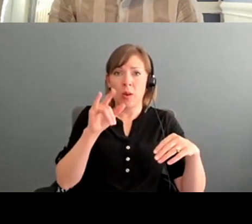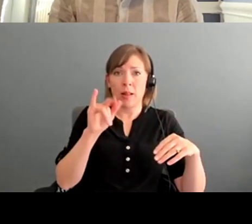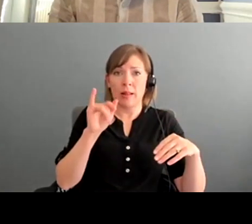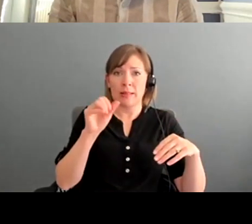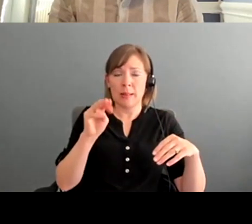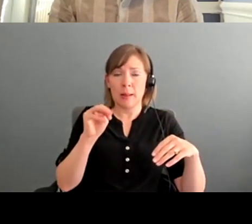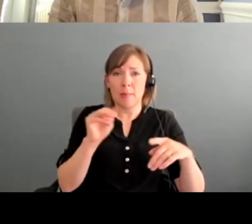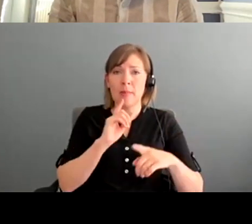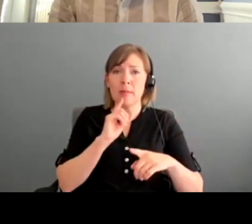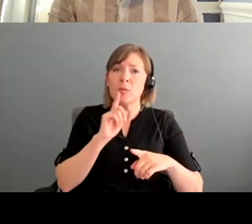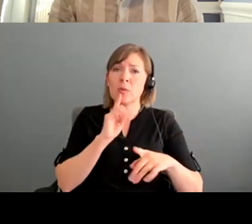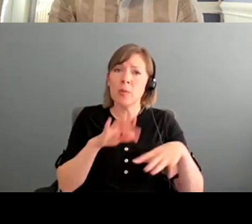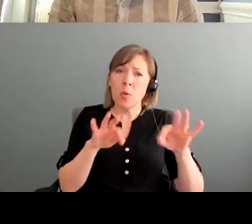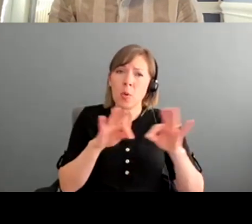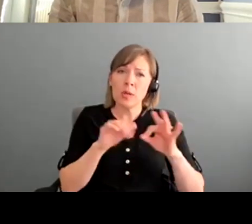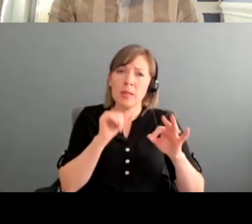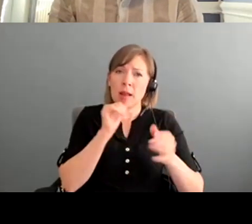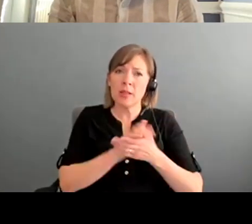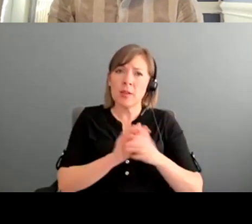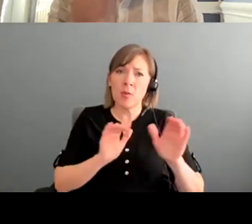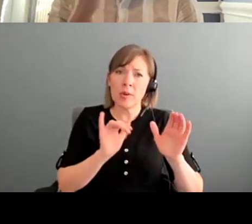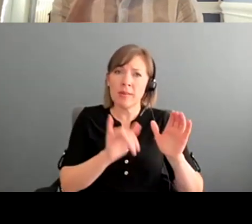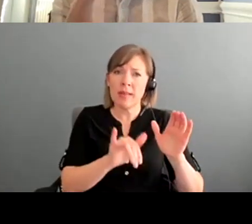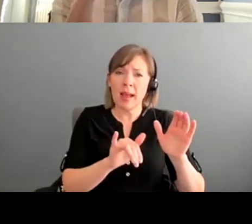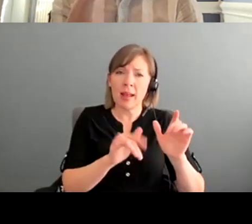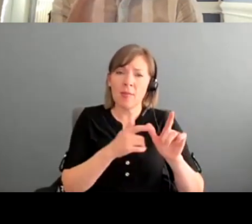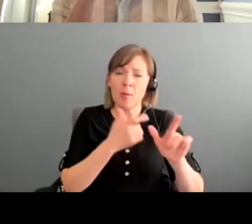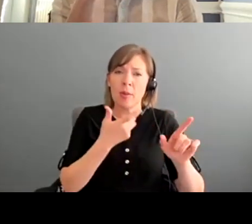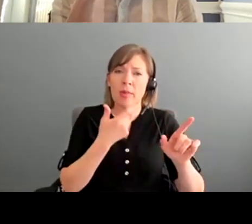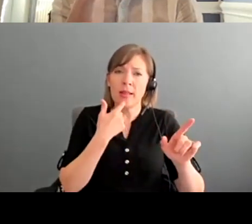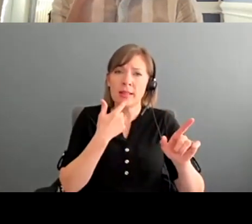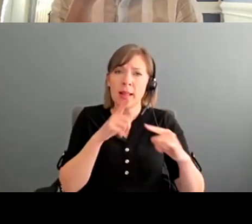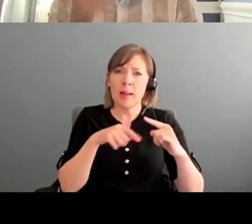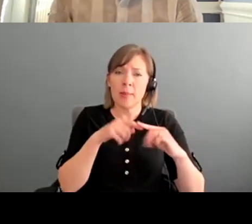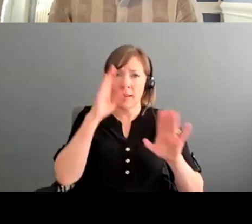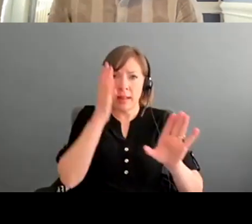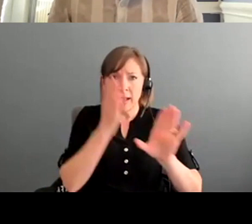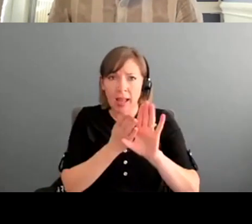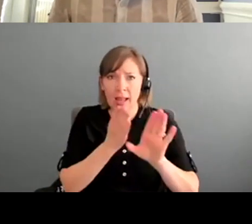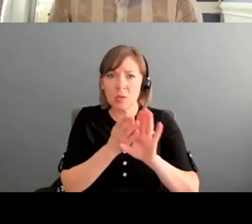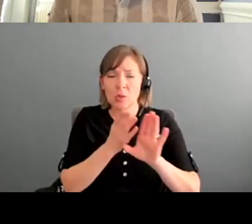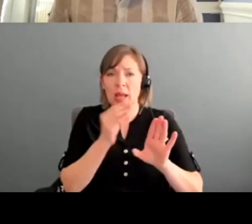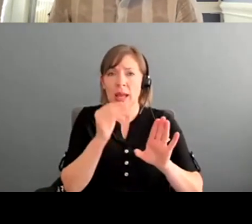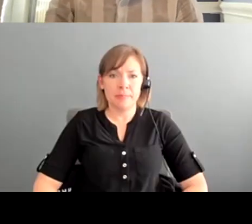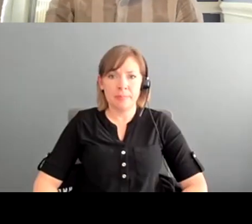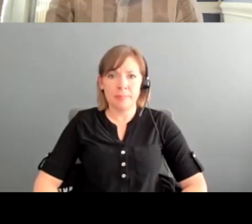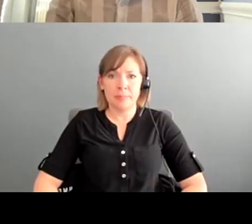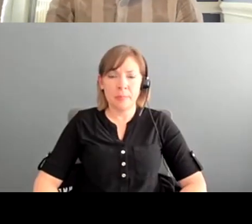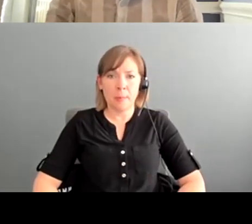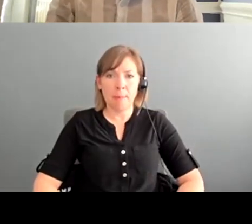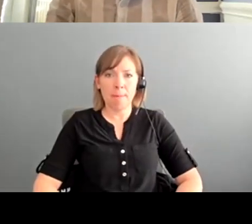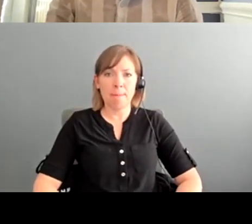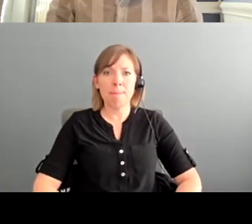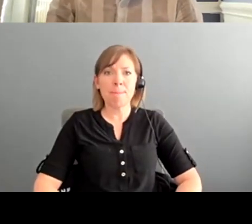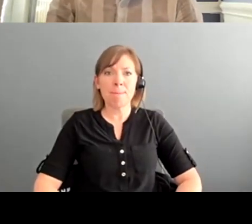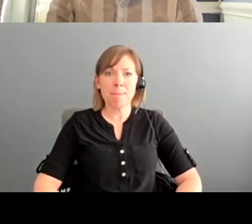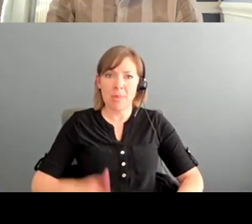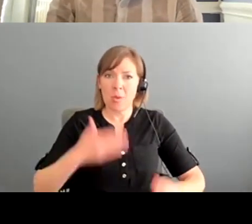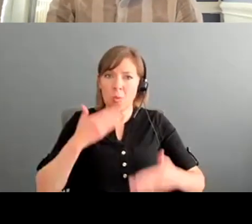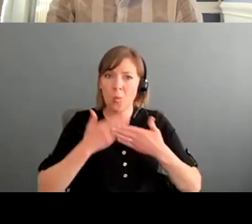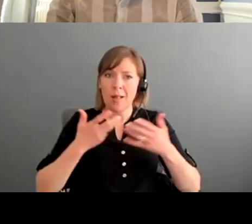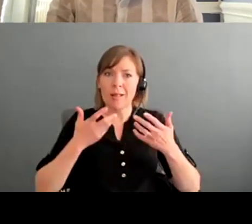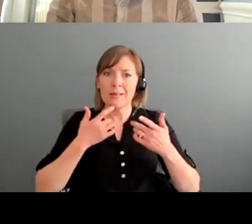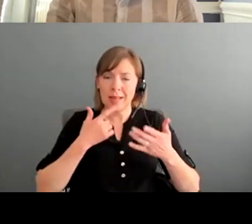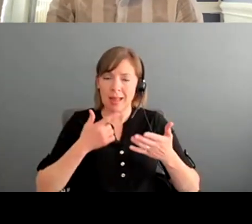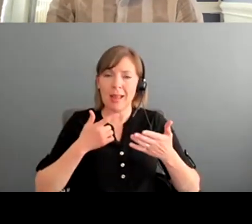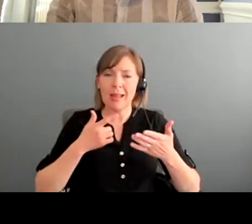think it's really important not to divorce that from what they said about psychiatry and as psychiatrists. Yeah, well said. It kind